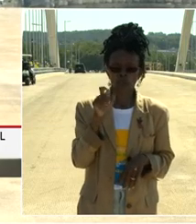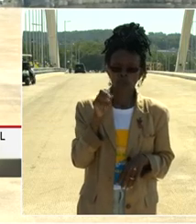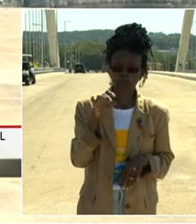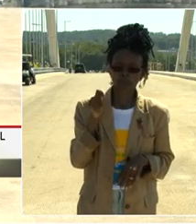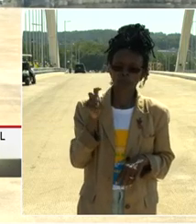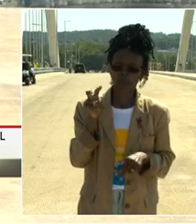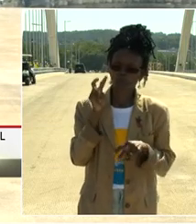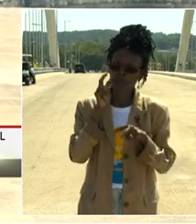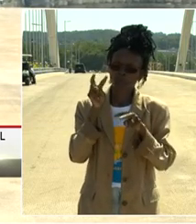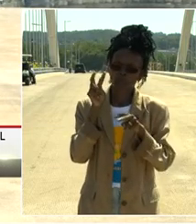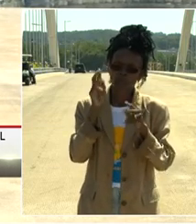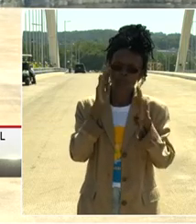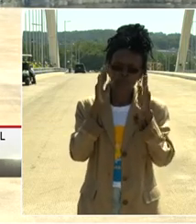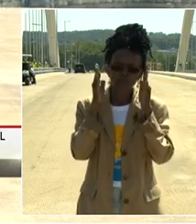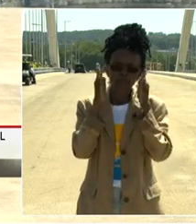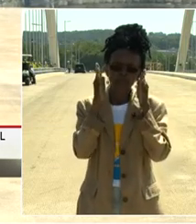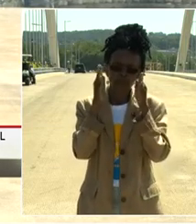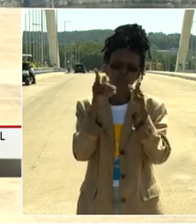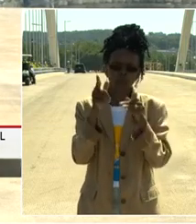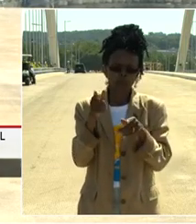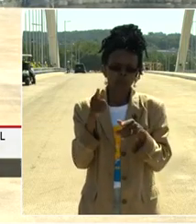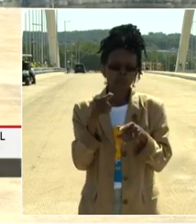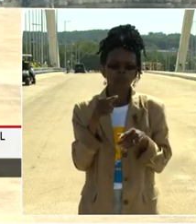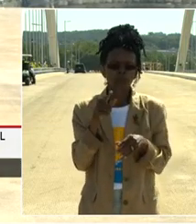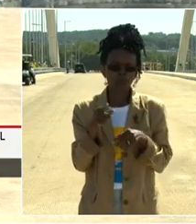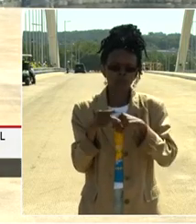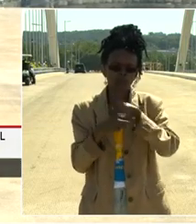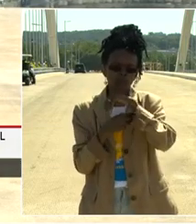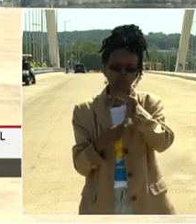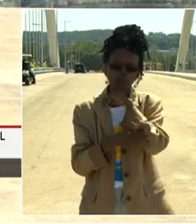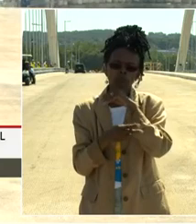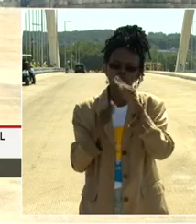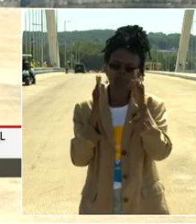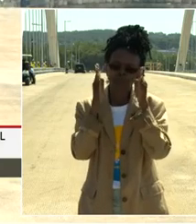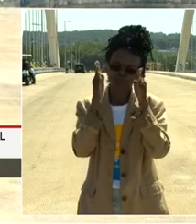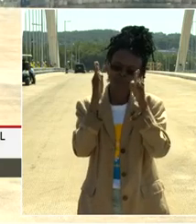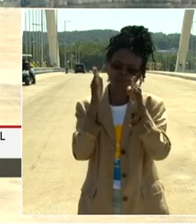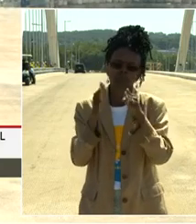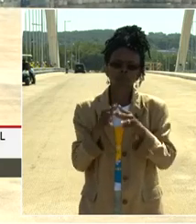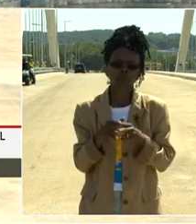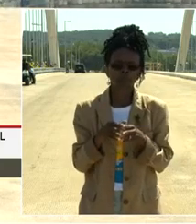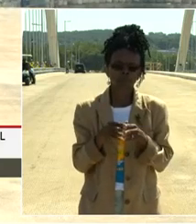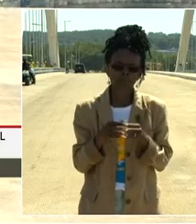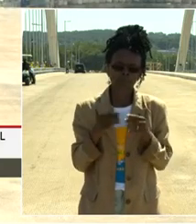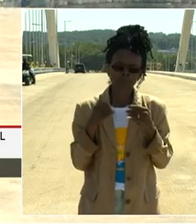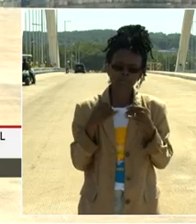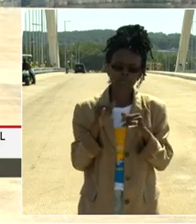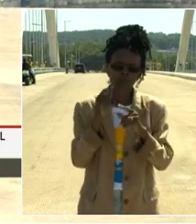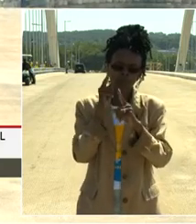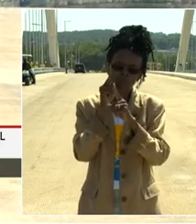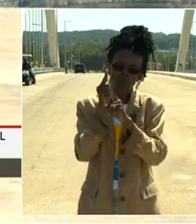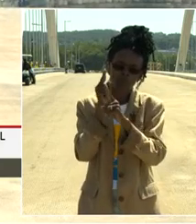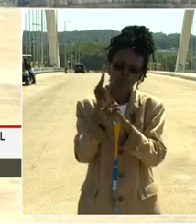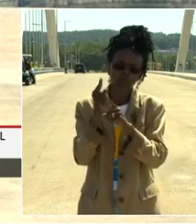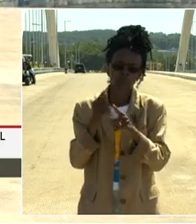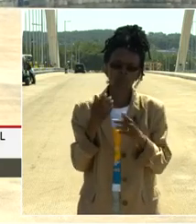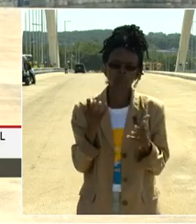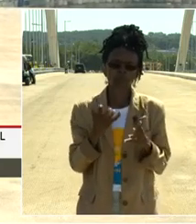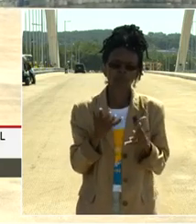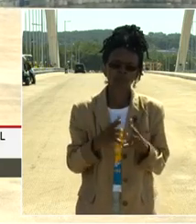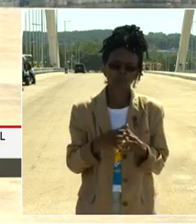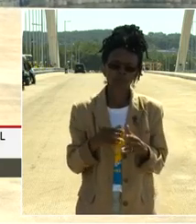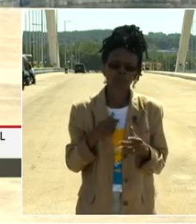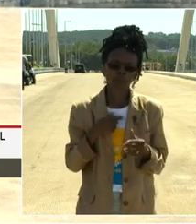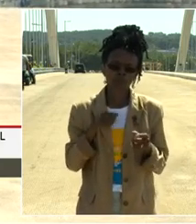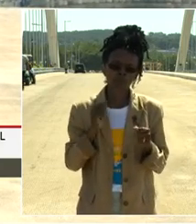prize. And that eye of all of you still needs to be on the prize.